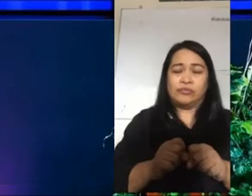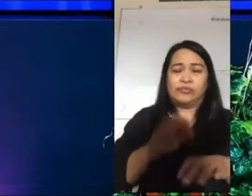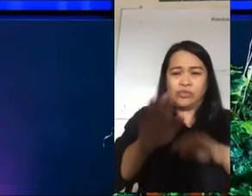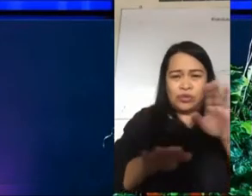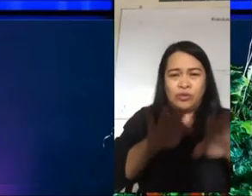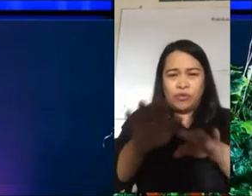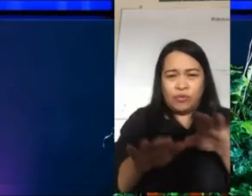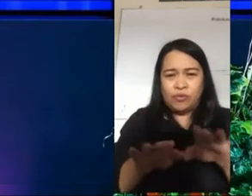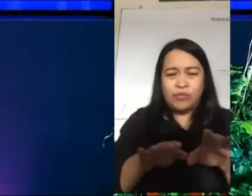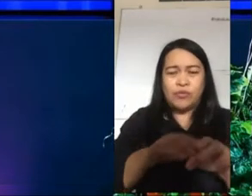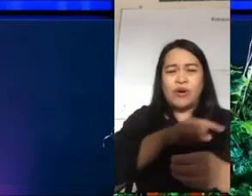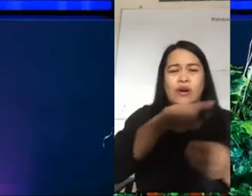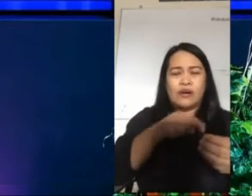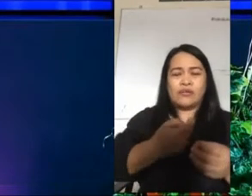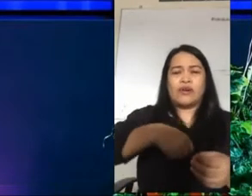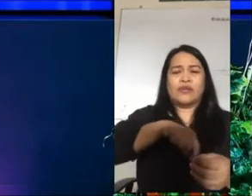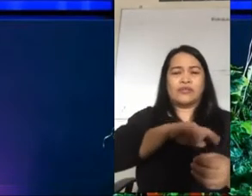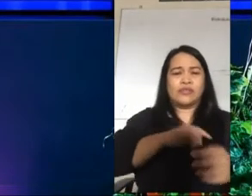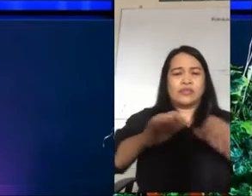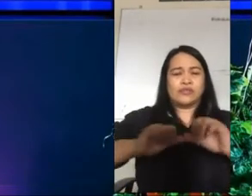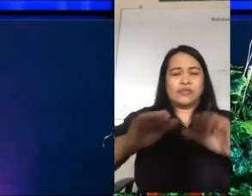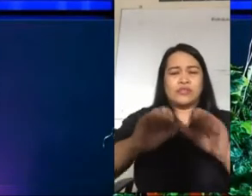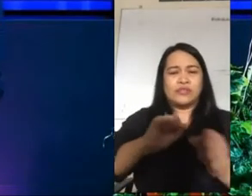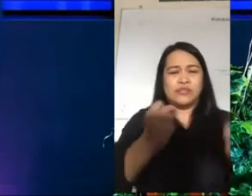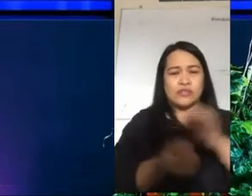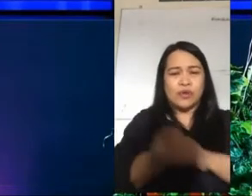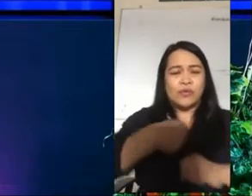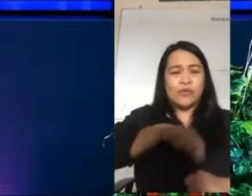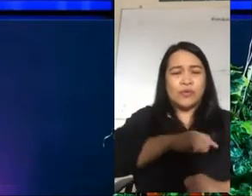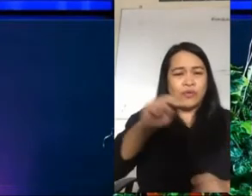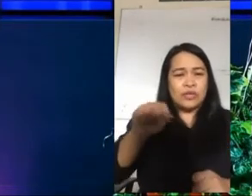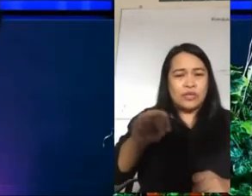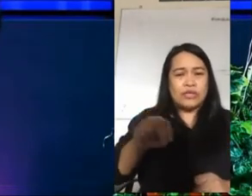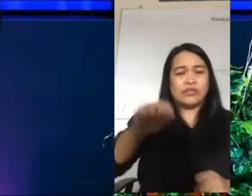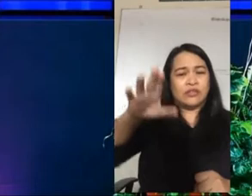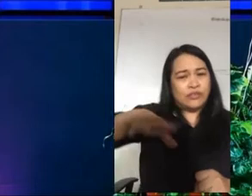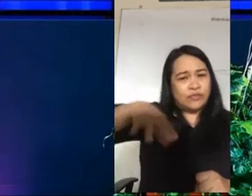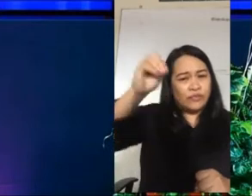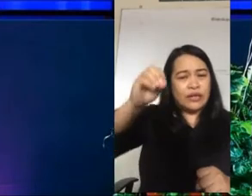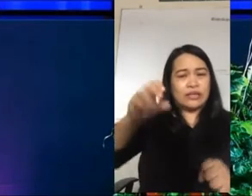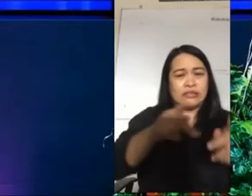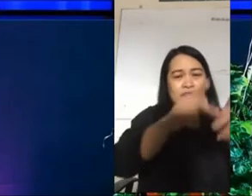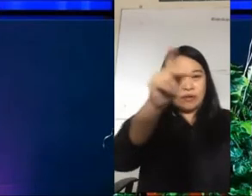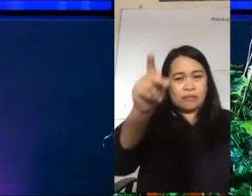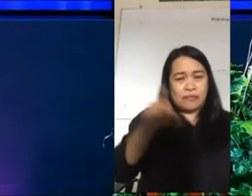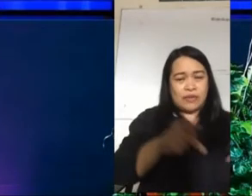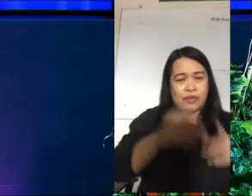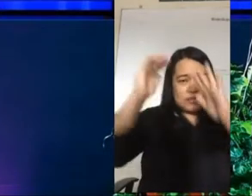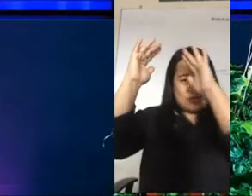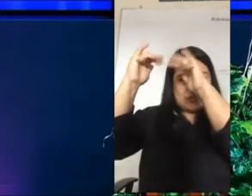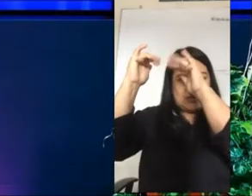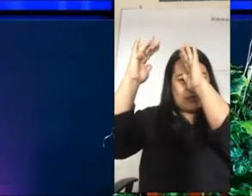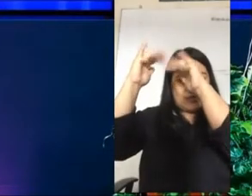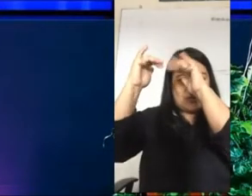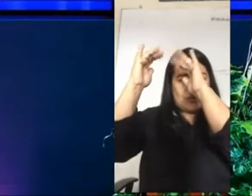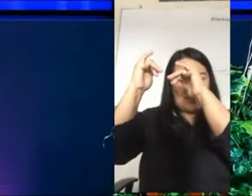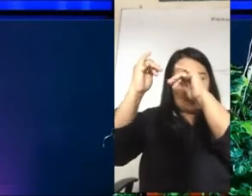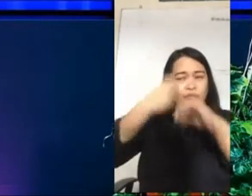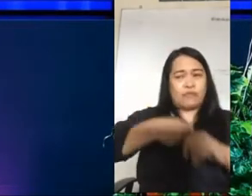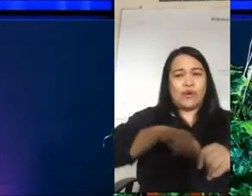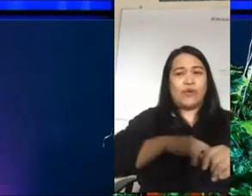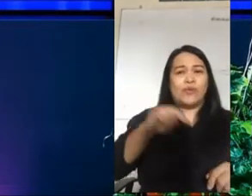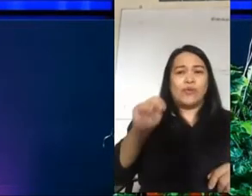we need to find a place of hope. We need somewhere to stand when we wake up to